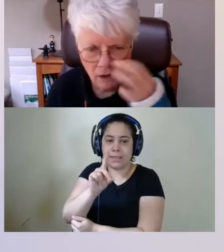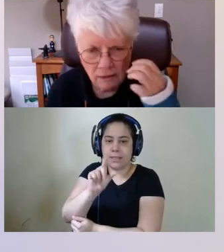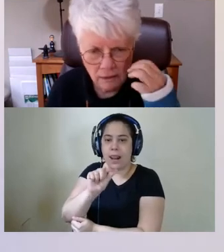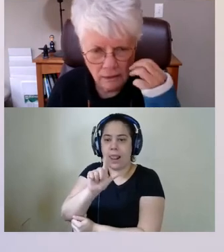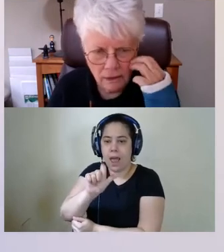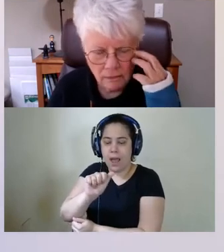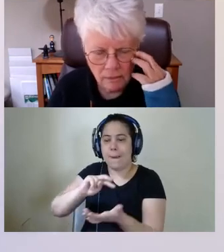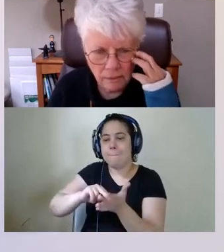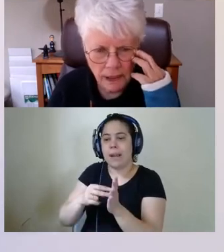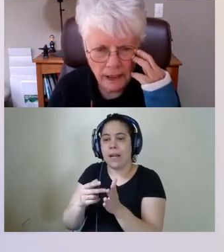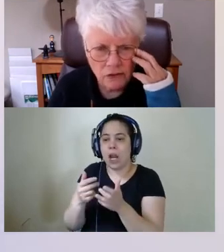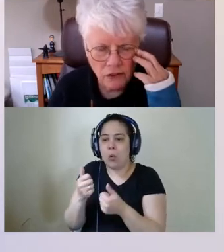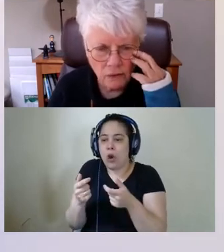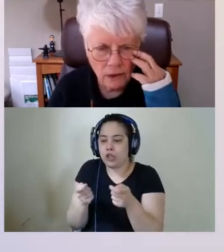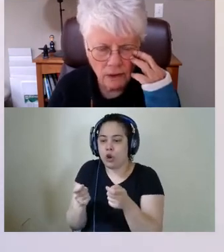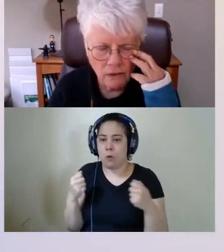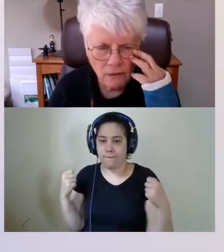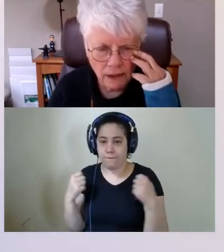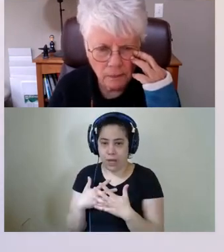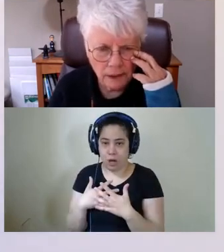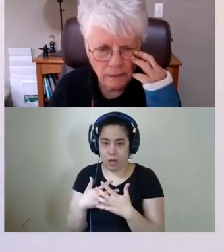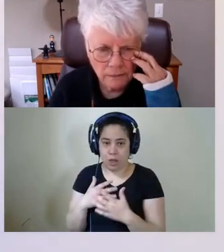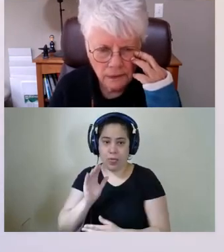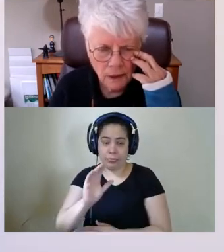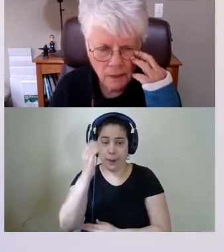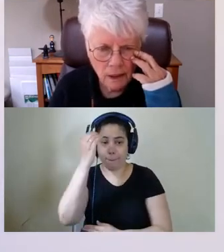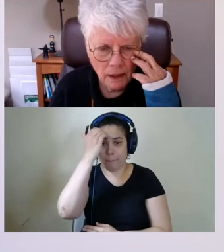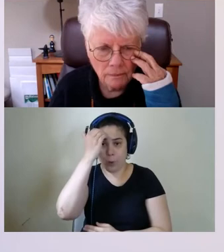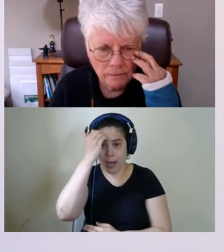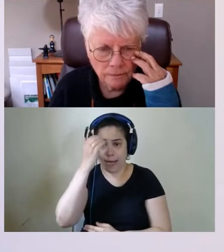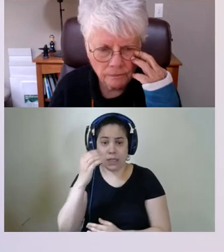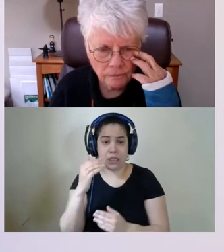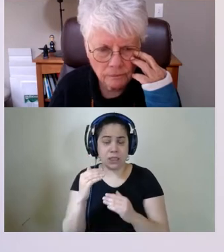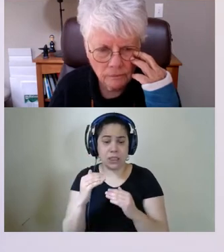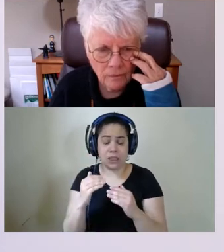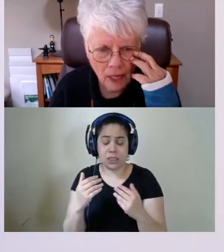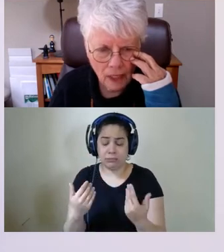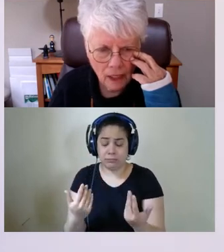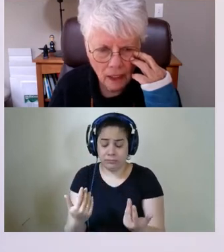in, the brain is so incredibly